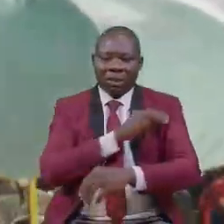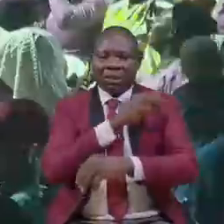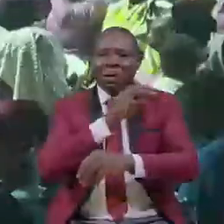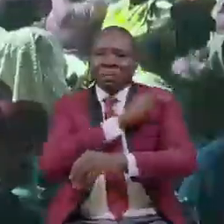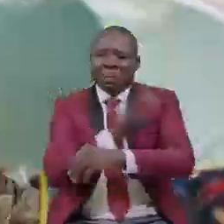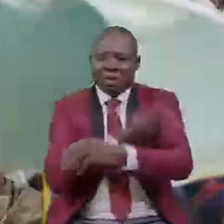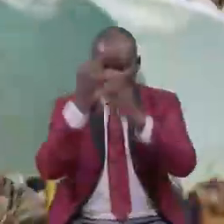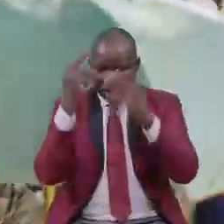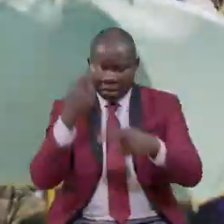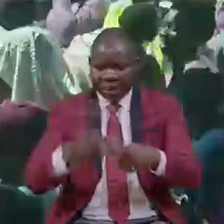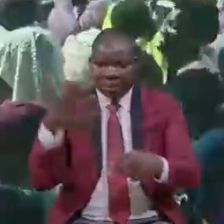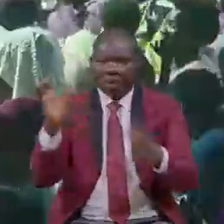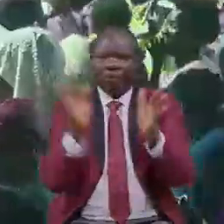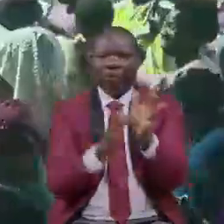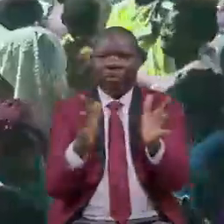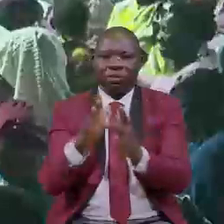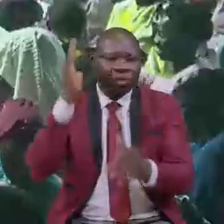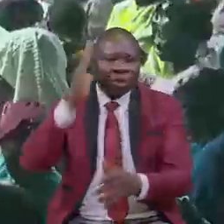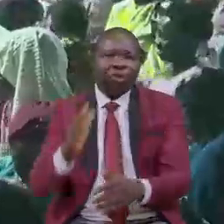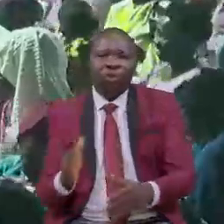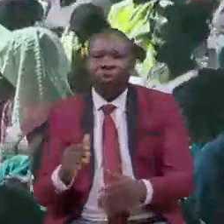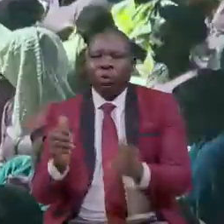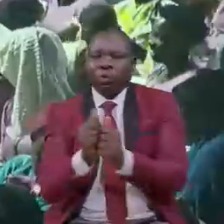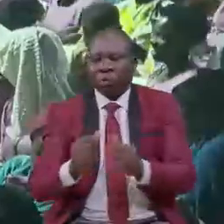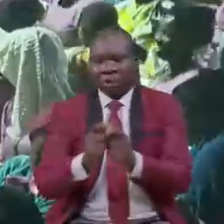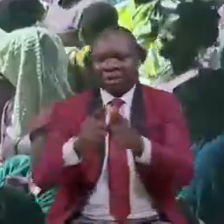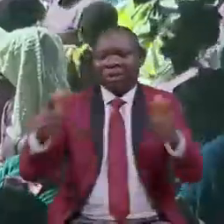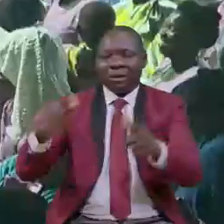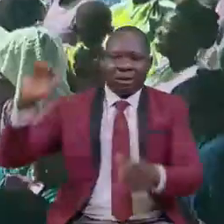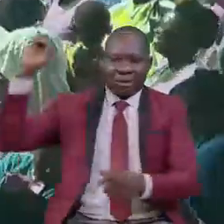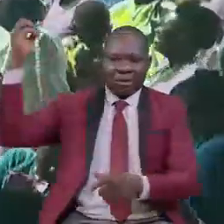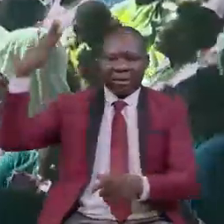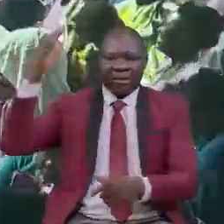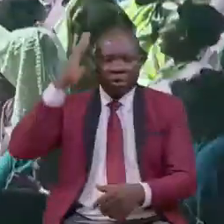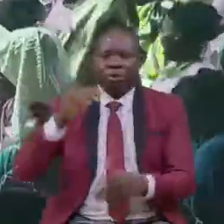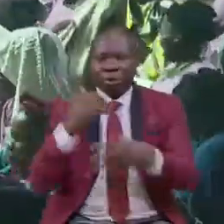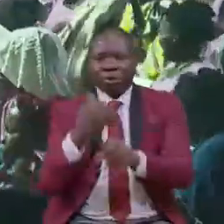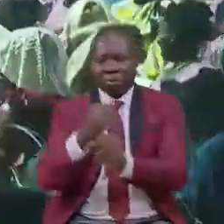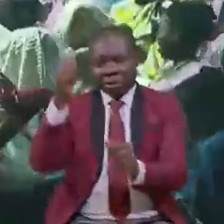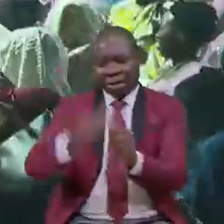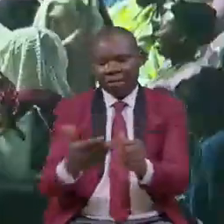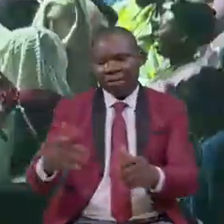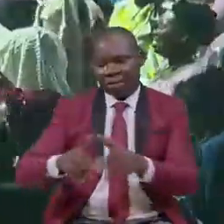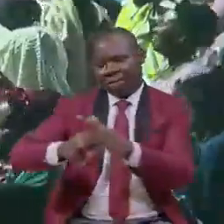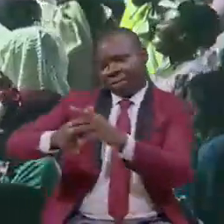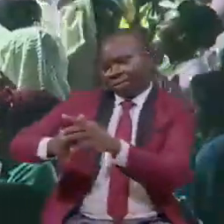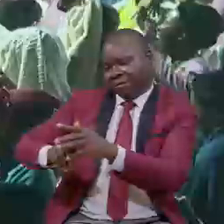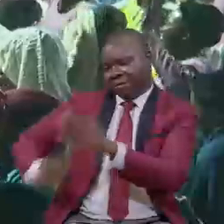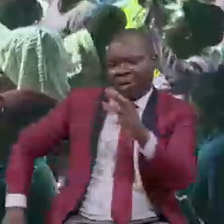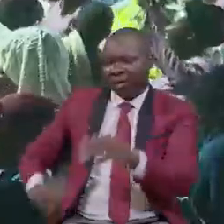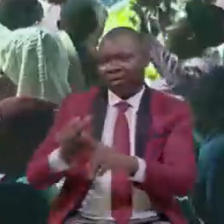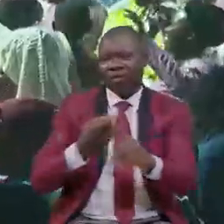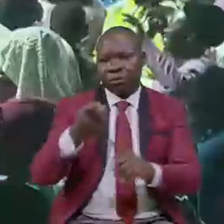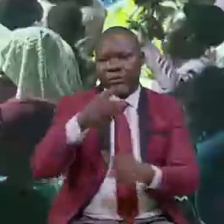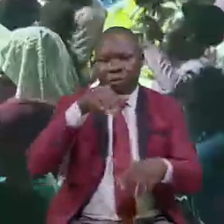of Jesus. Amen. With great grace will make everything vanish from you. Amen.